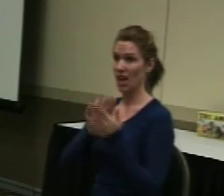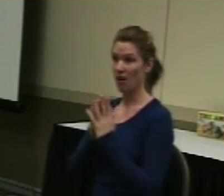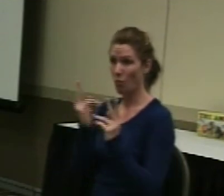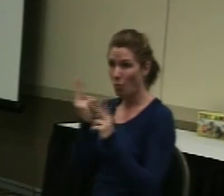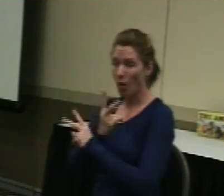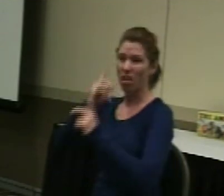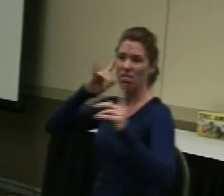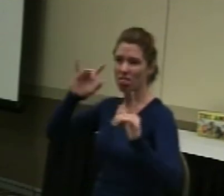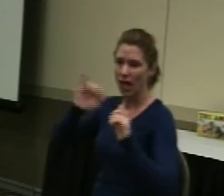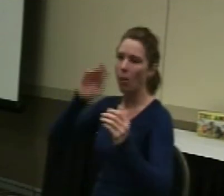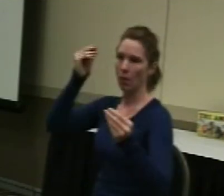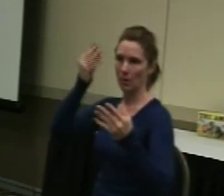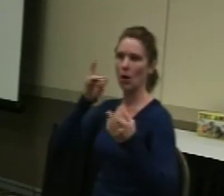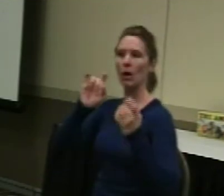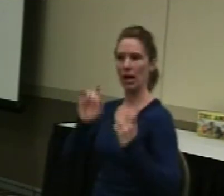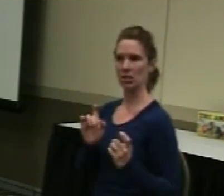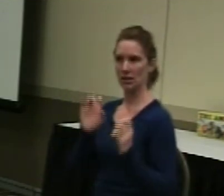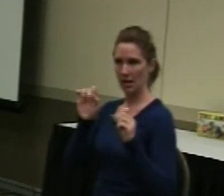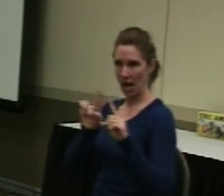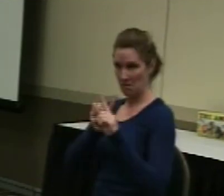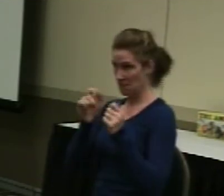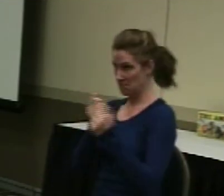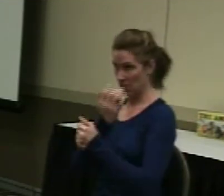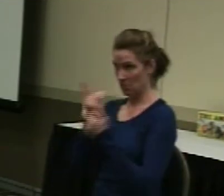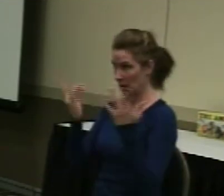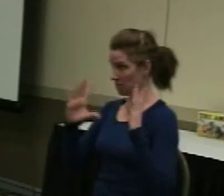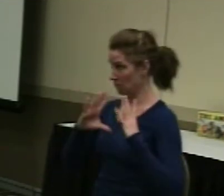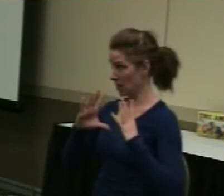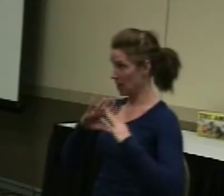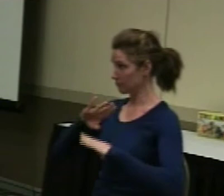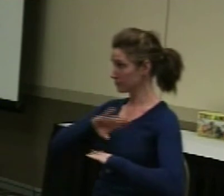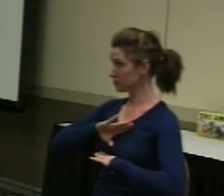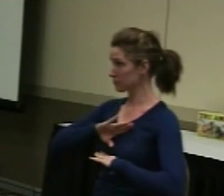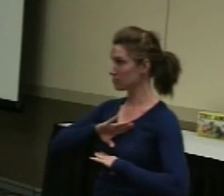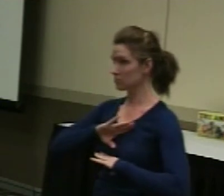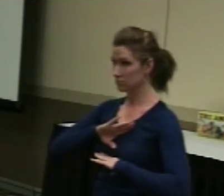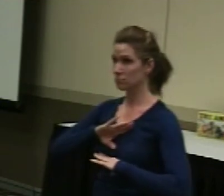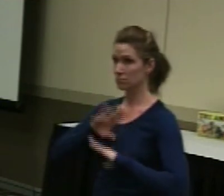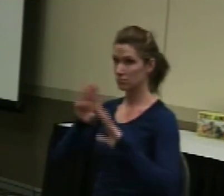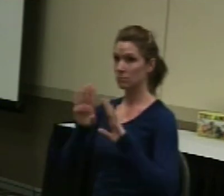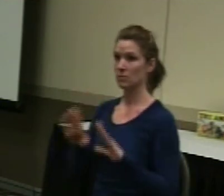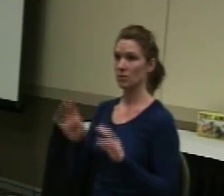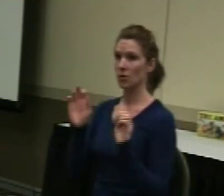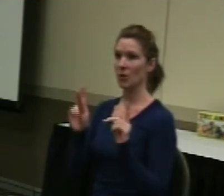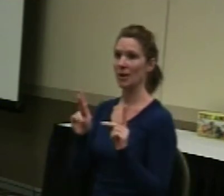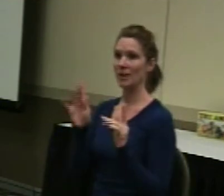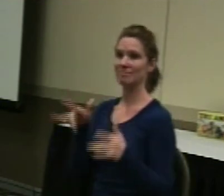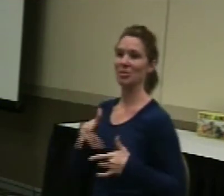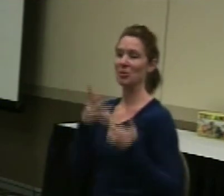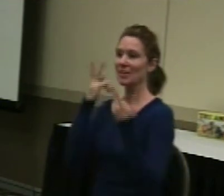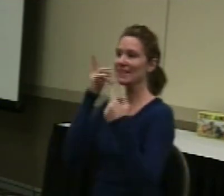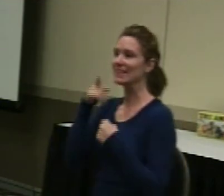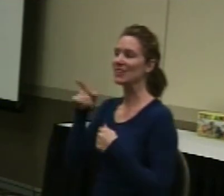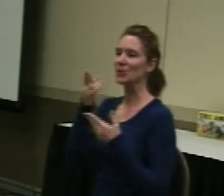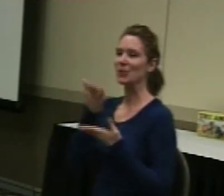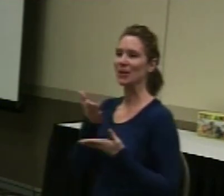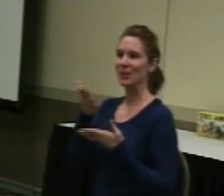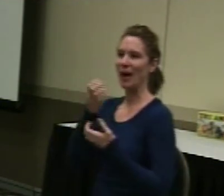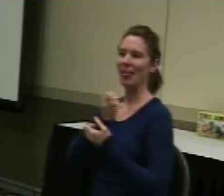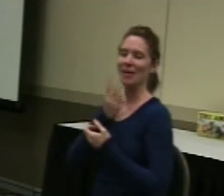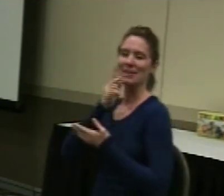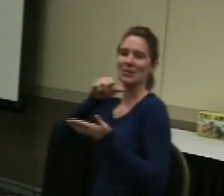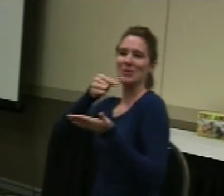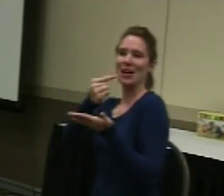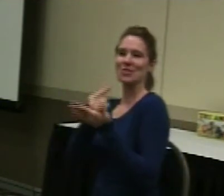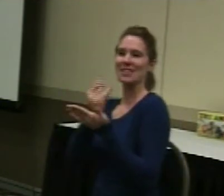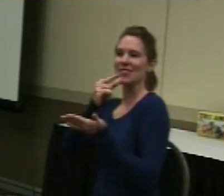adjust for. But are we all squared away fairly well? That's great. Delighted to see you here. I'd love to see our